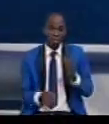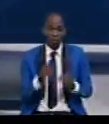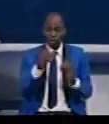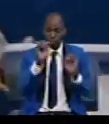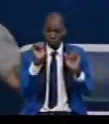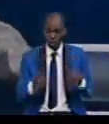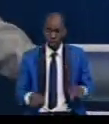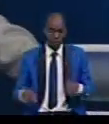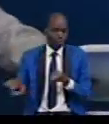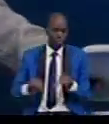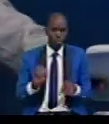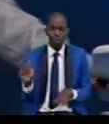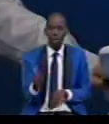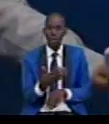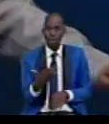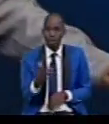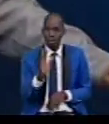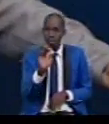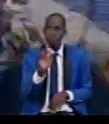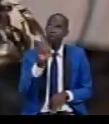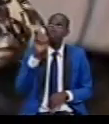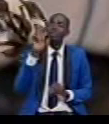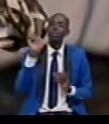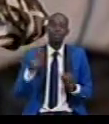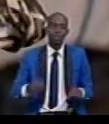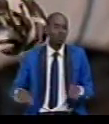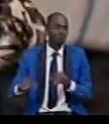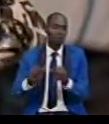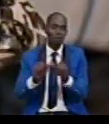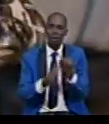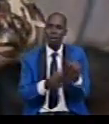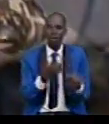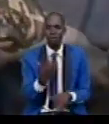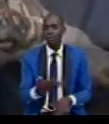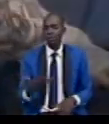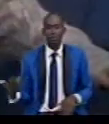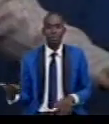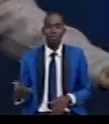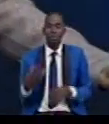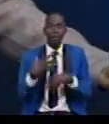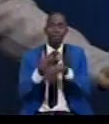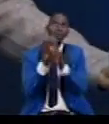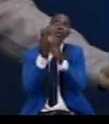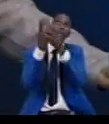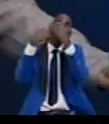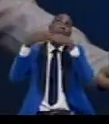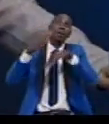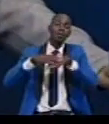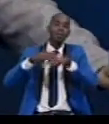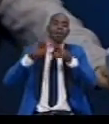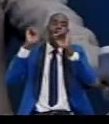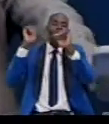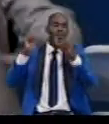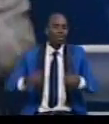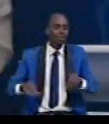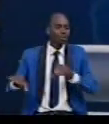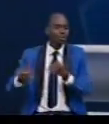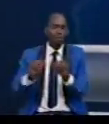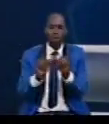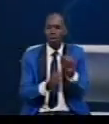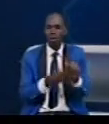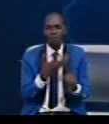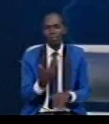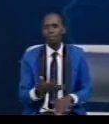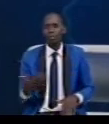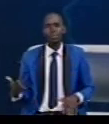friend, he can do everything. The creator of the earth can do everything. The one that took